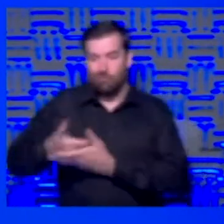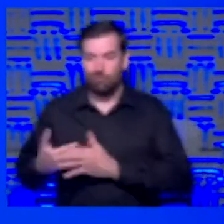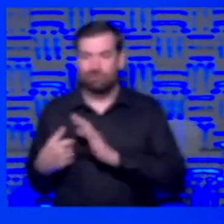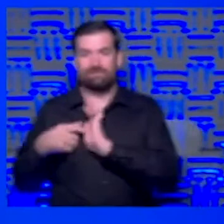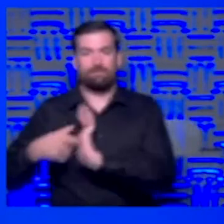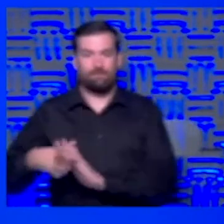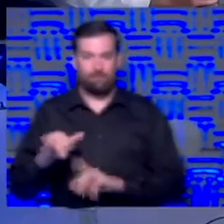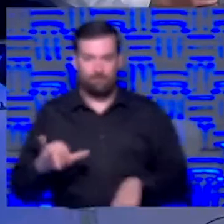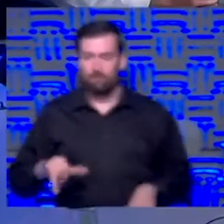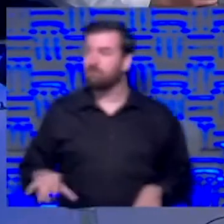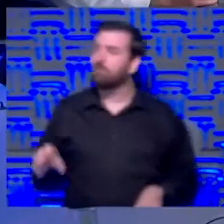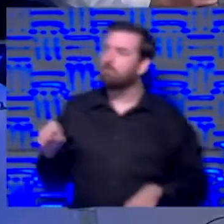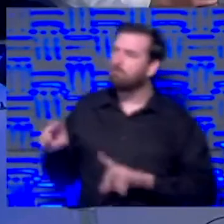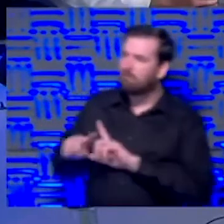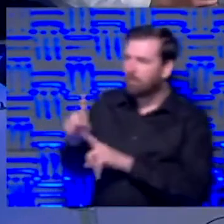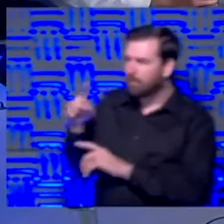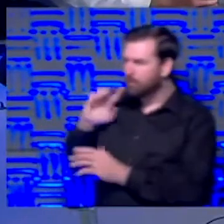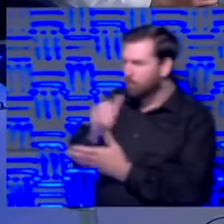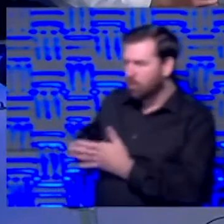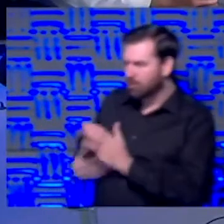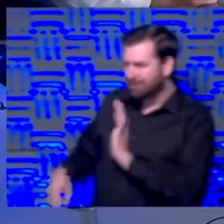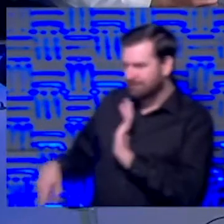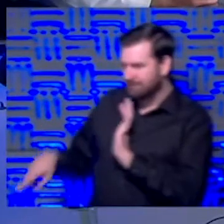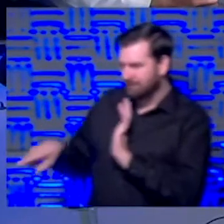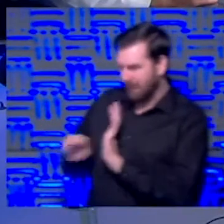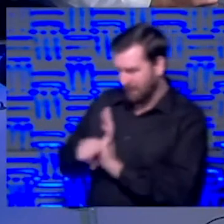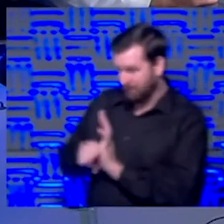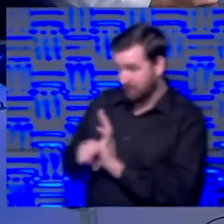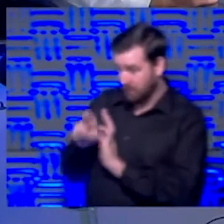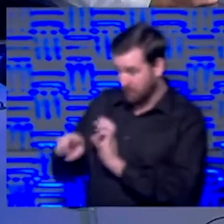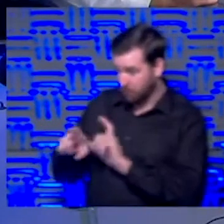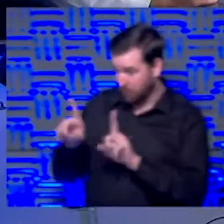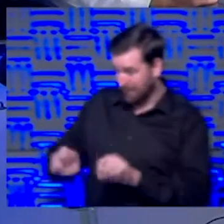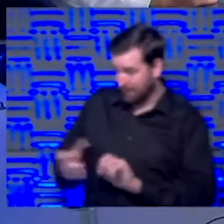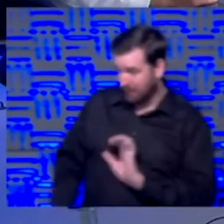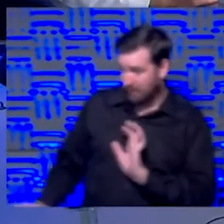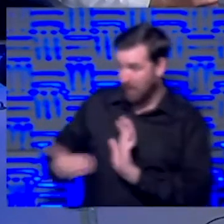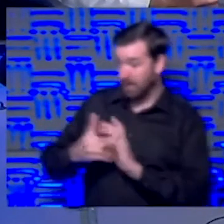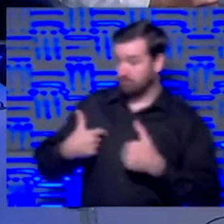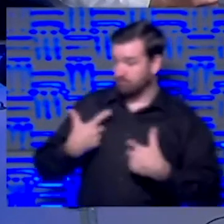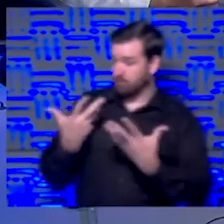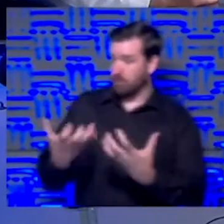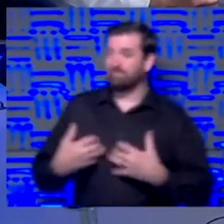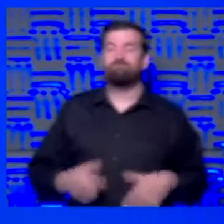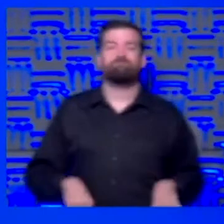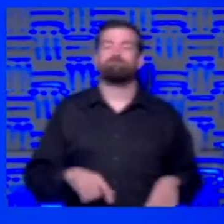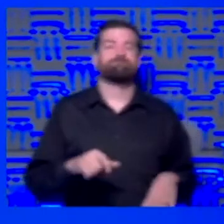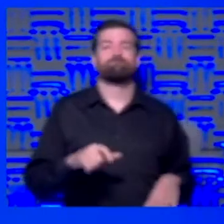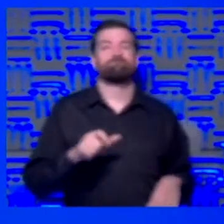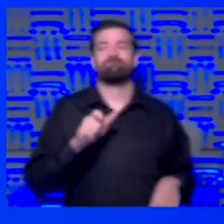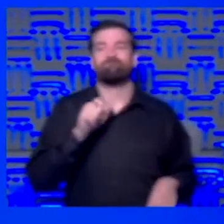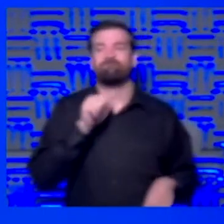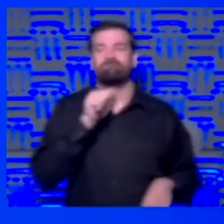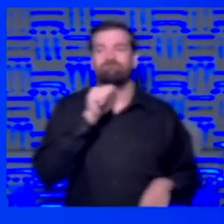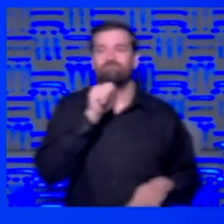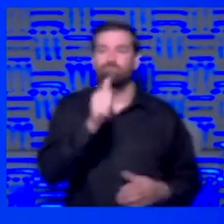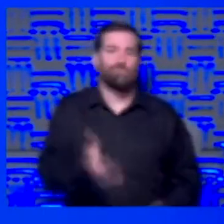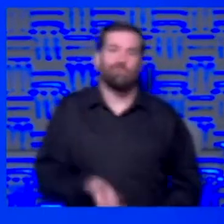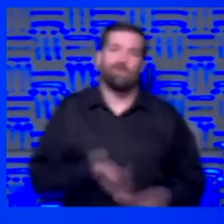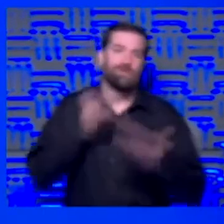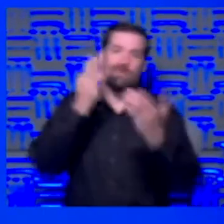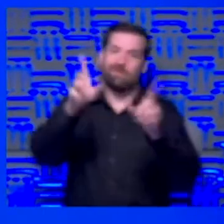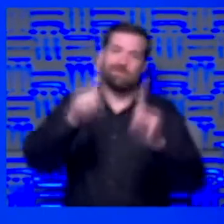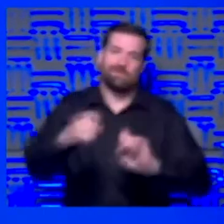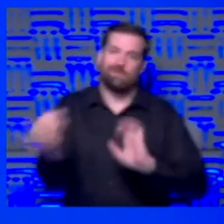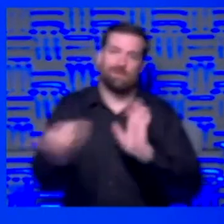as well. But the daughter's negative. Does the daughter need to get another test? Because I would want to go get another test. Yeah, just to make I sure. probably would not recommend another test. don't You can need do